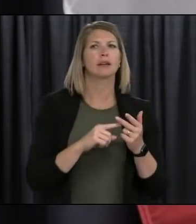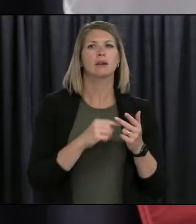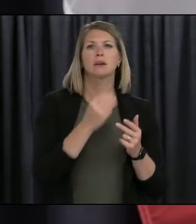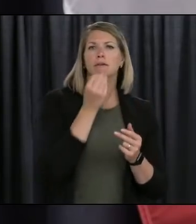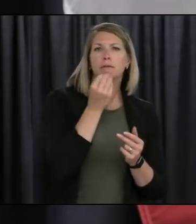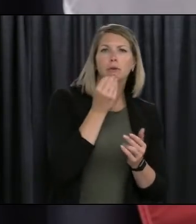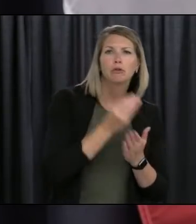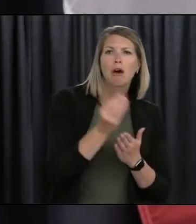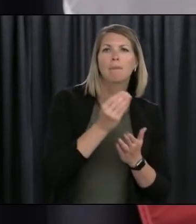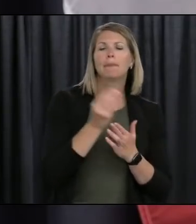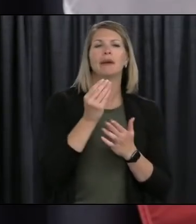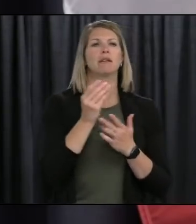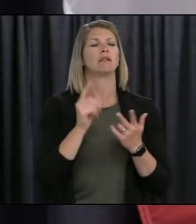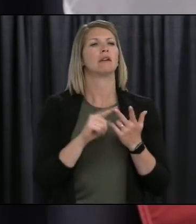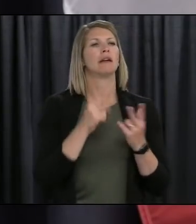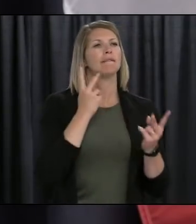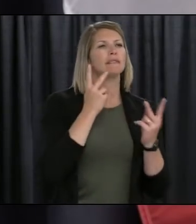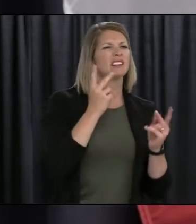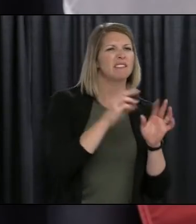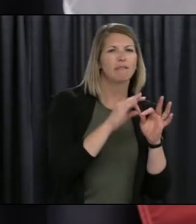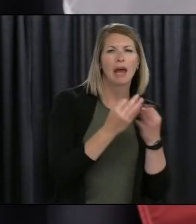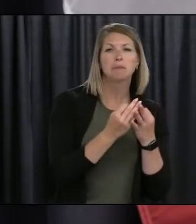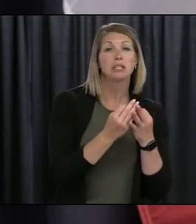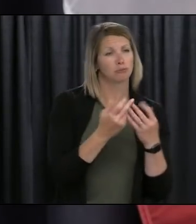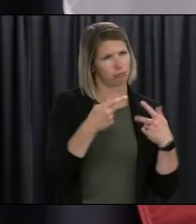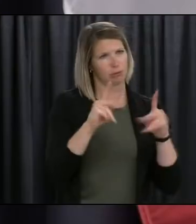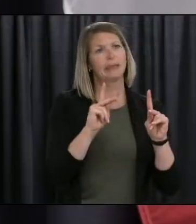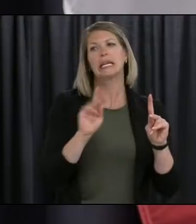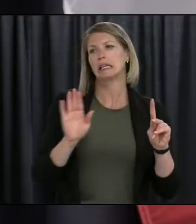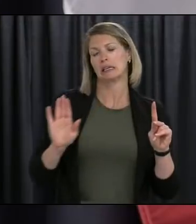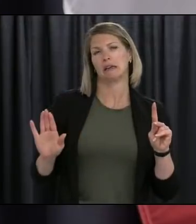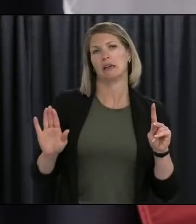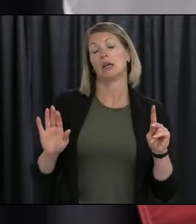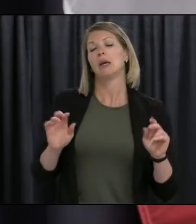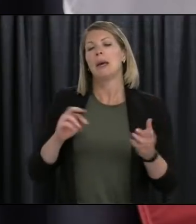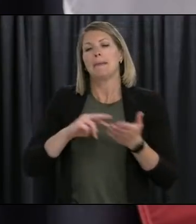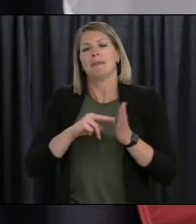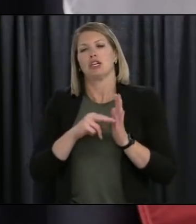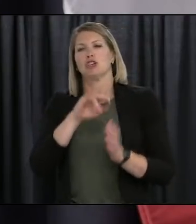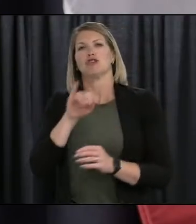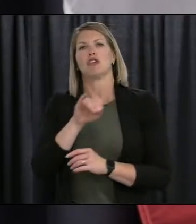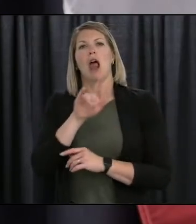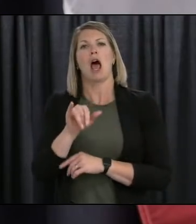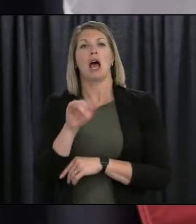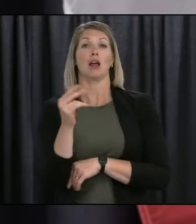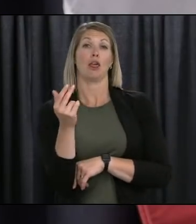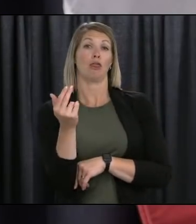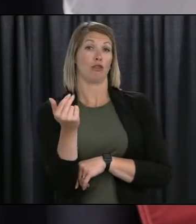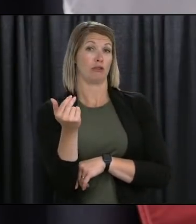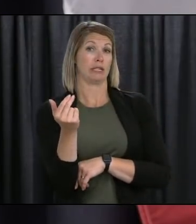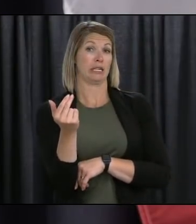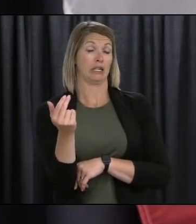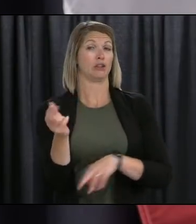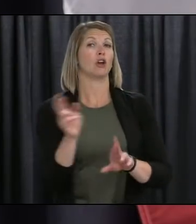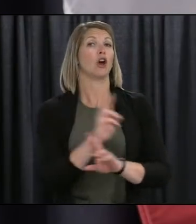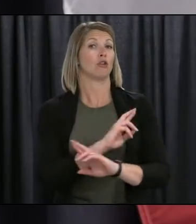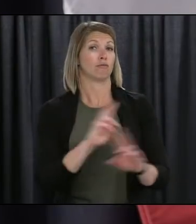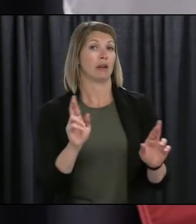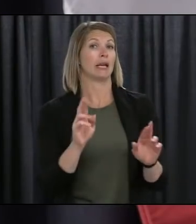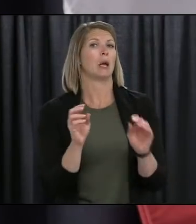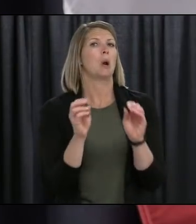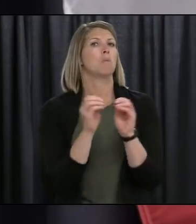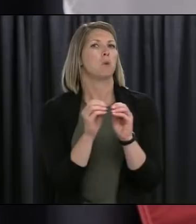visiting family, and these kind of things. So we hope that that will help ease some of the burden that has been borne both by the